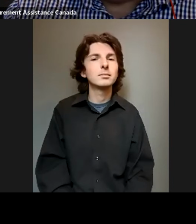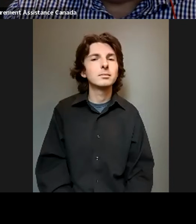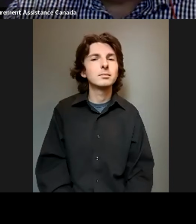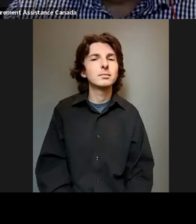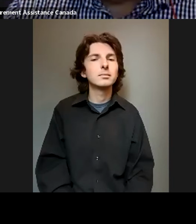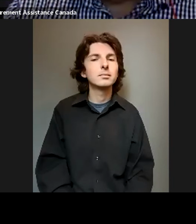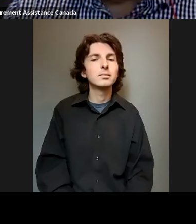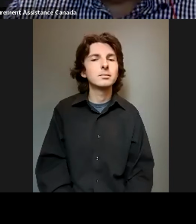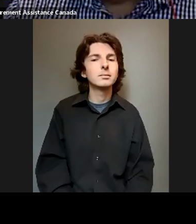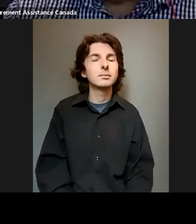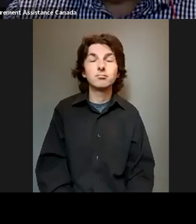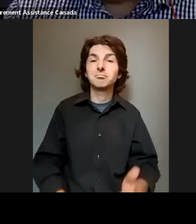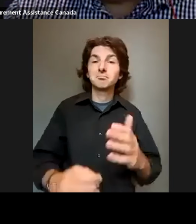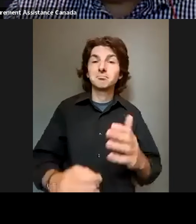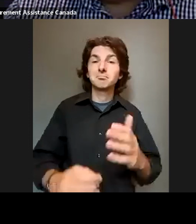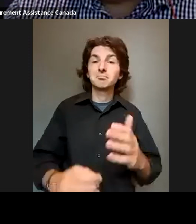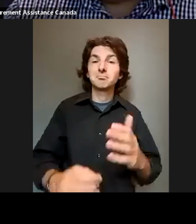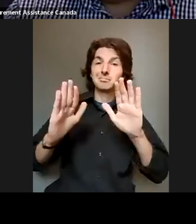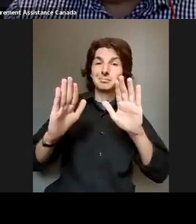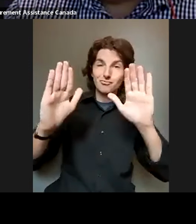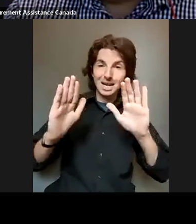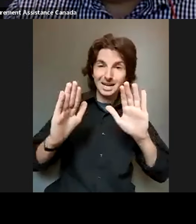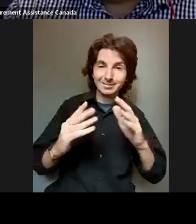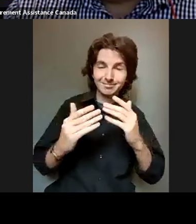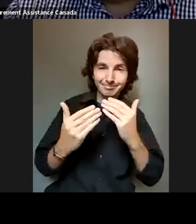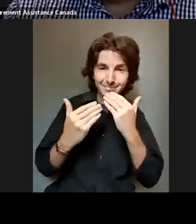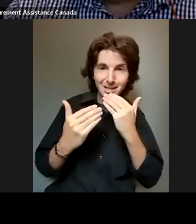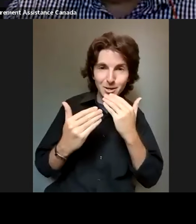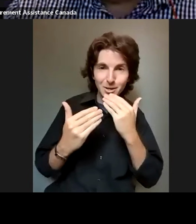That's great, Carolyn. Thanks so much for that presentation.